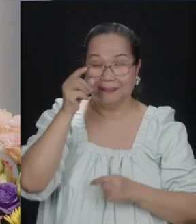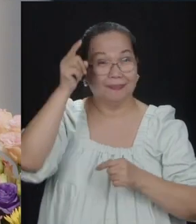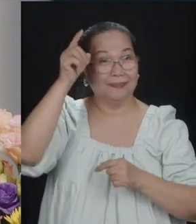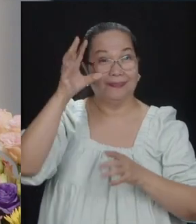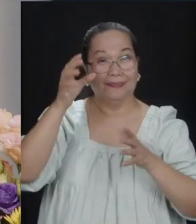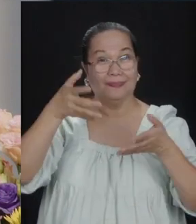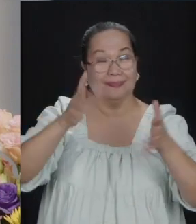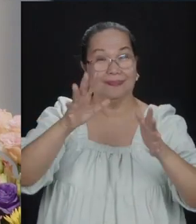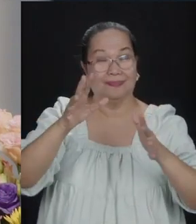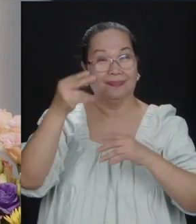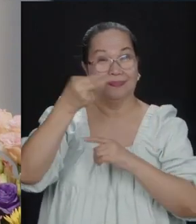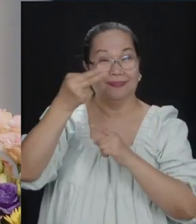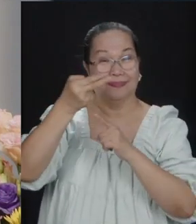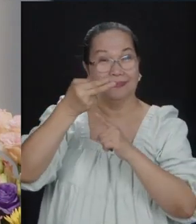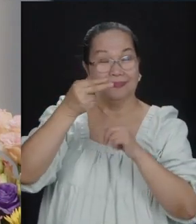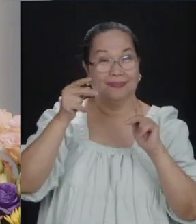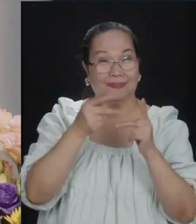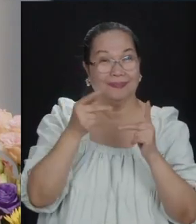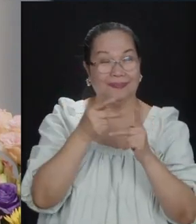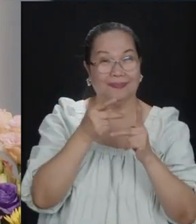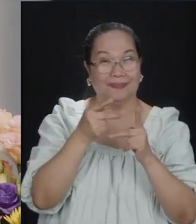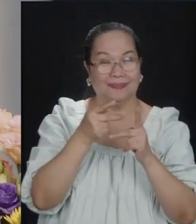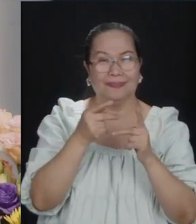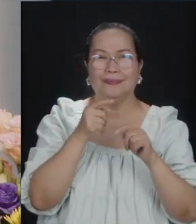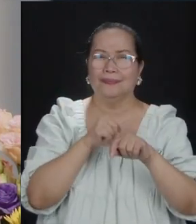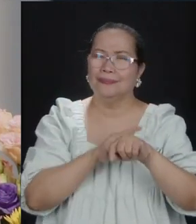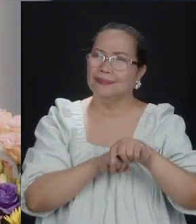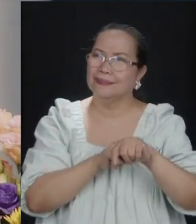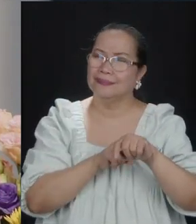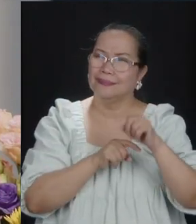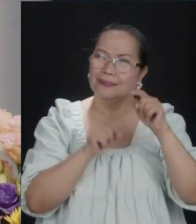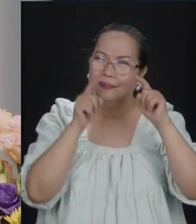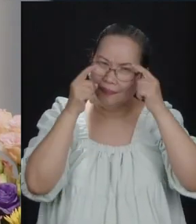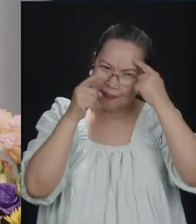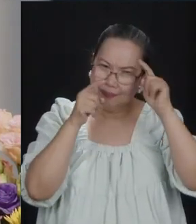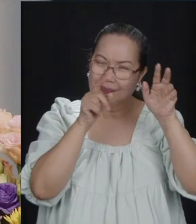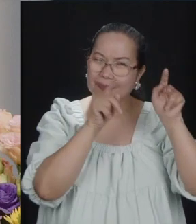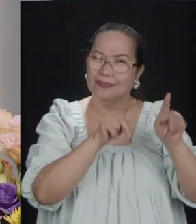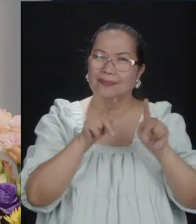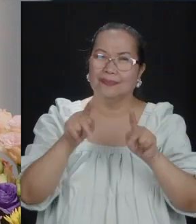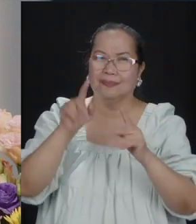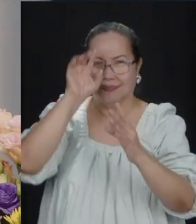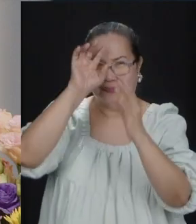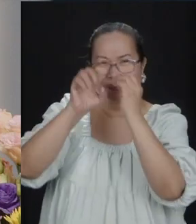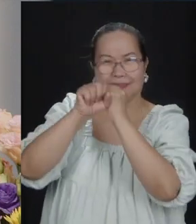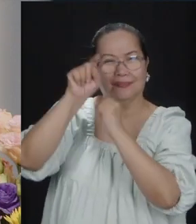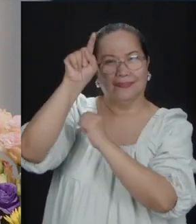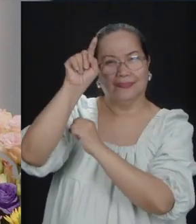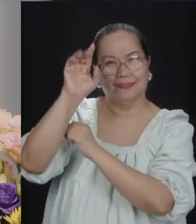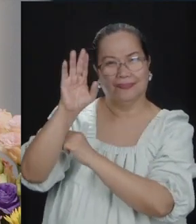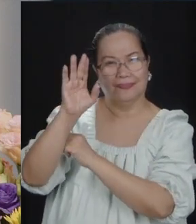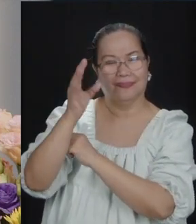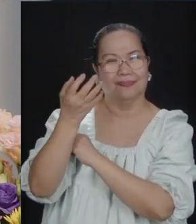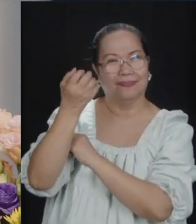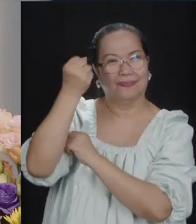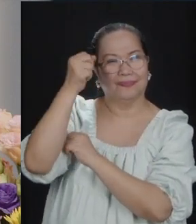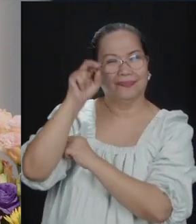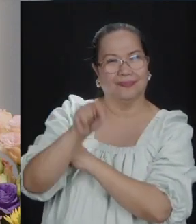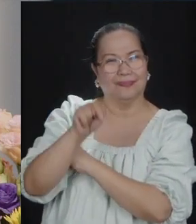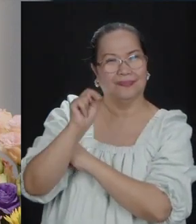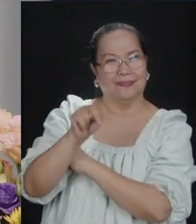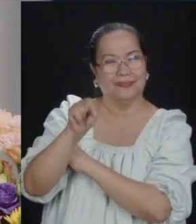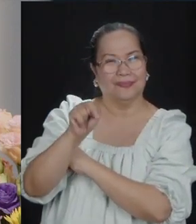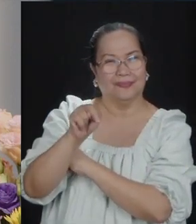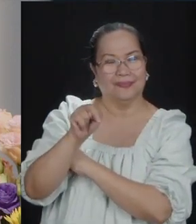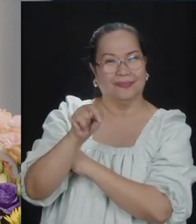to experience this pain for a season in order to prepare her to trust him for her needs.